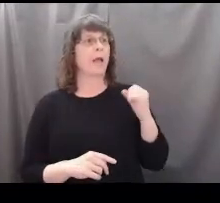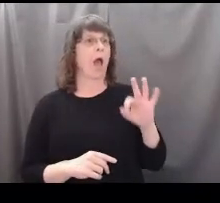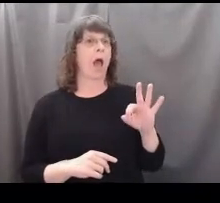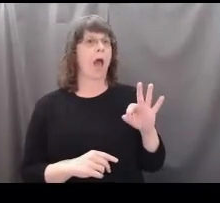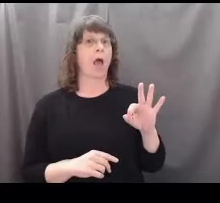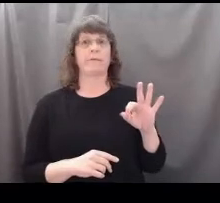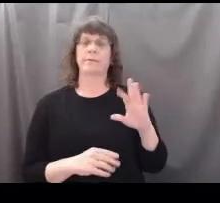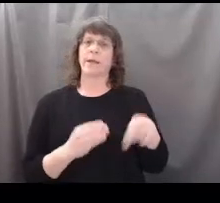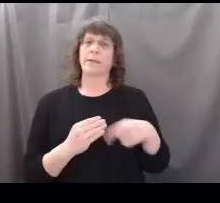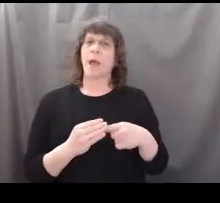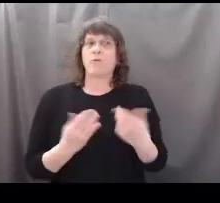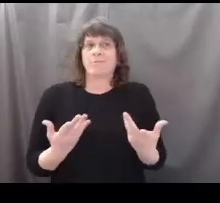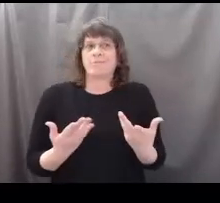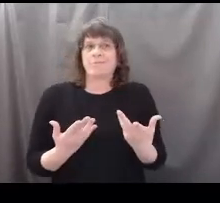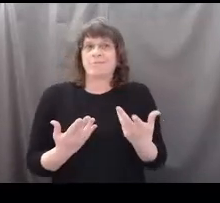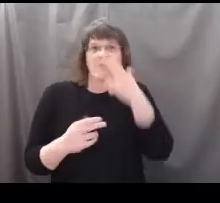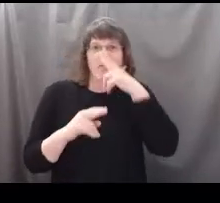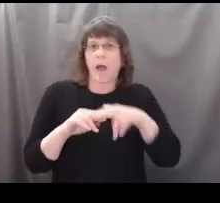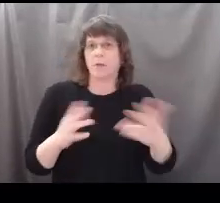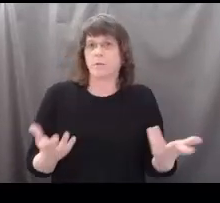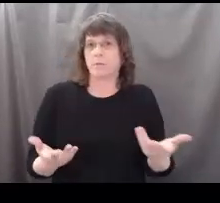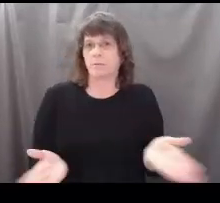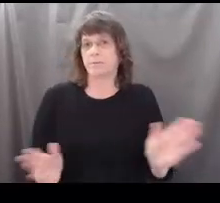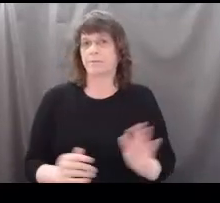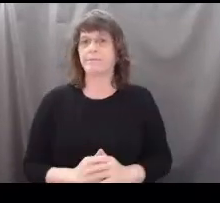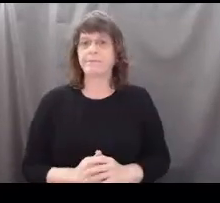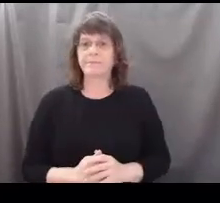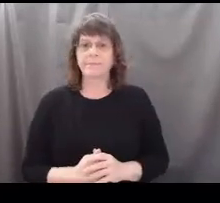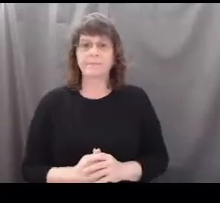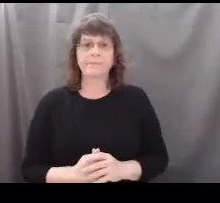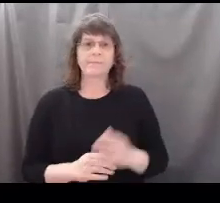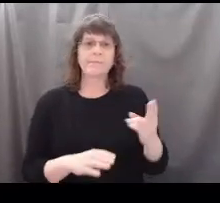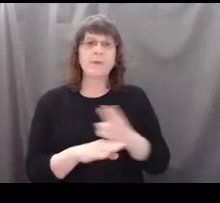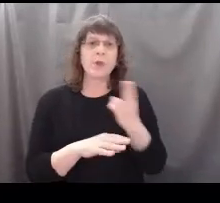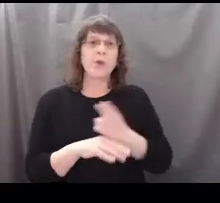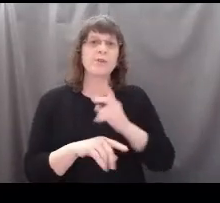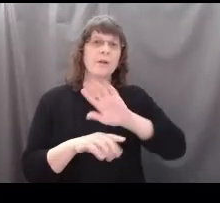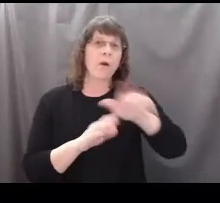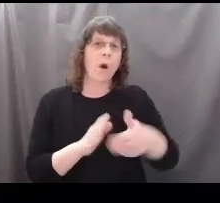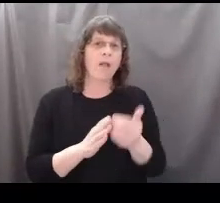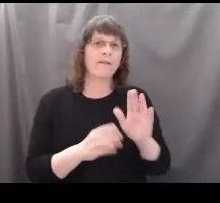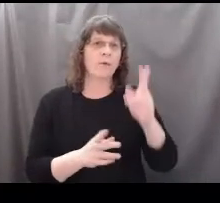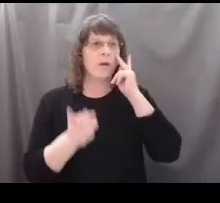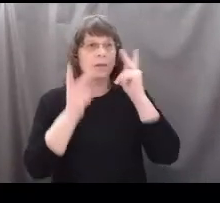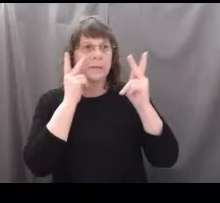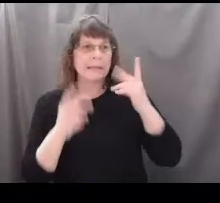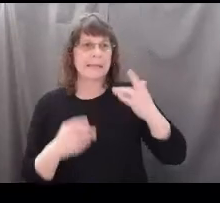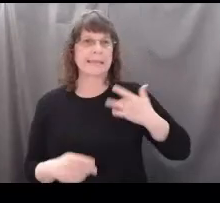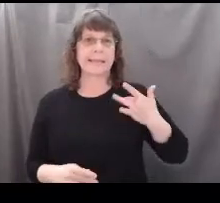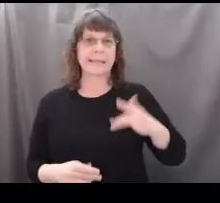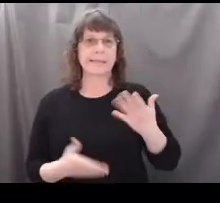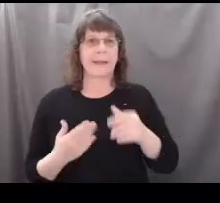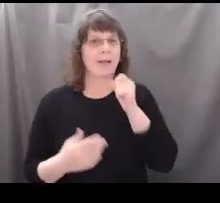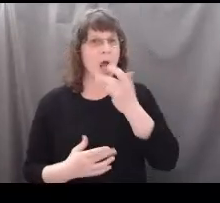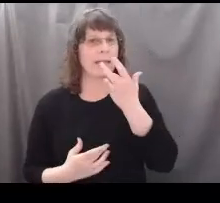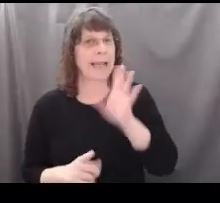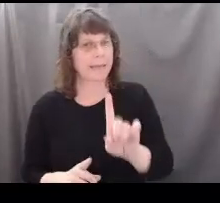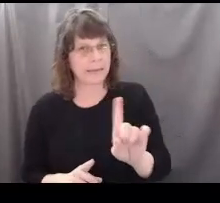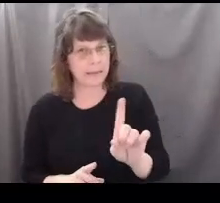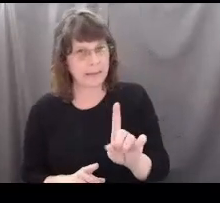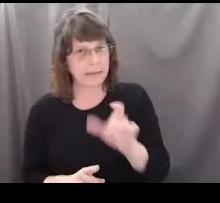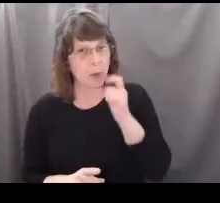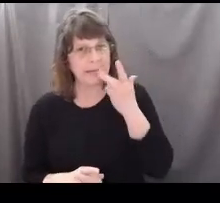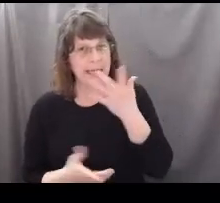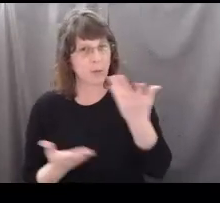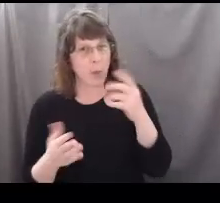It's about having fun with it and just using all of your senses, except maybe not tasting the things that you're